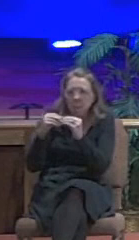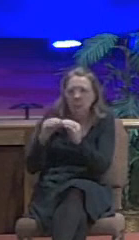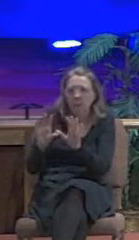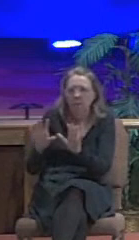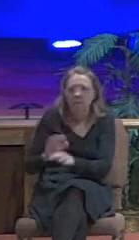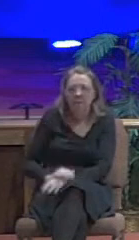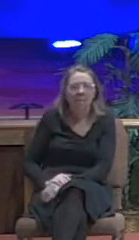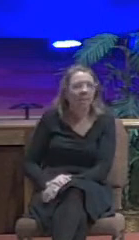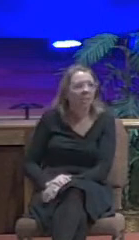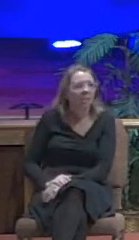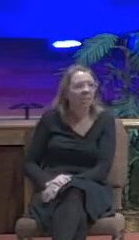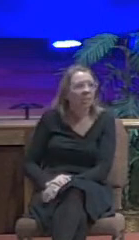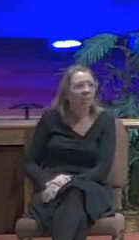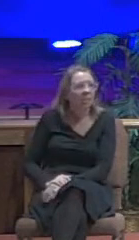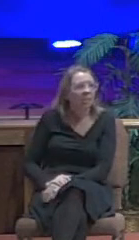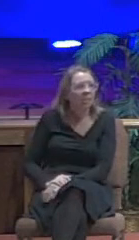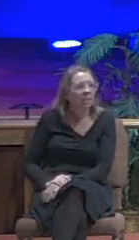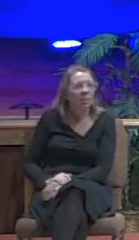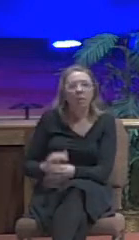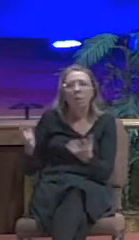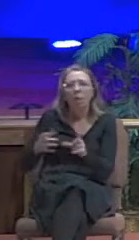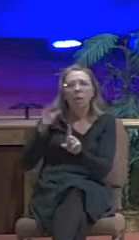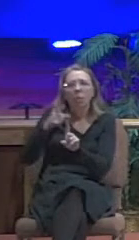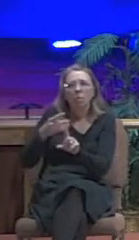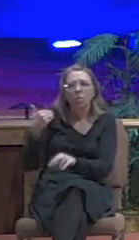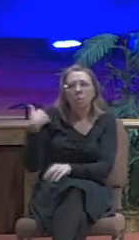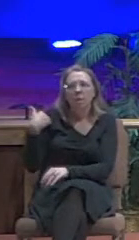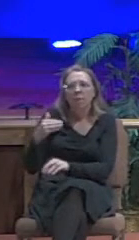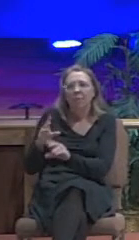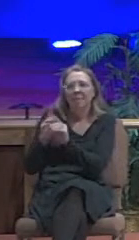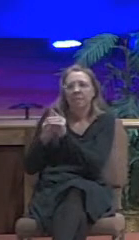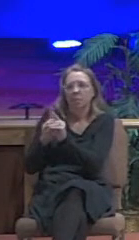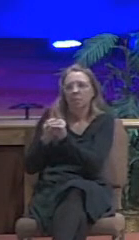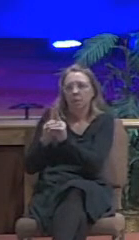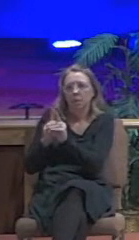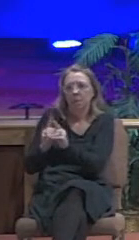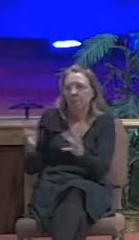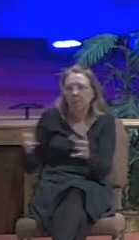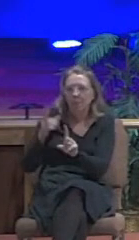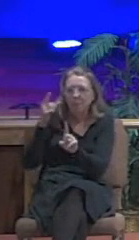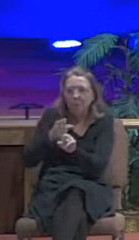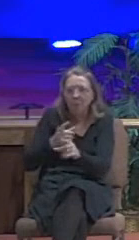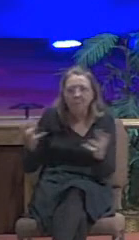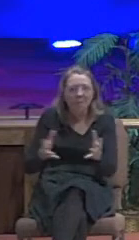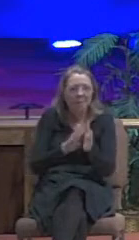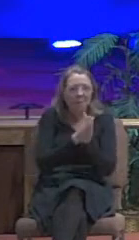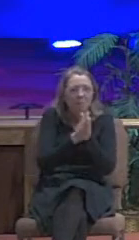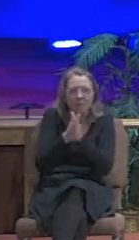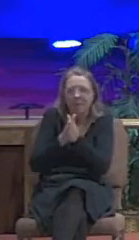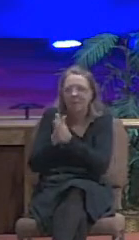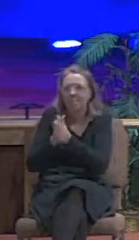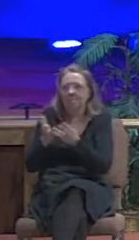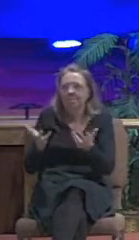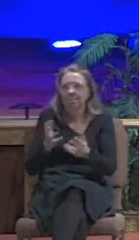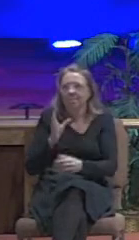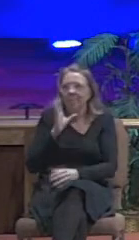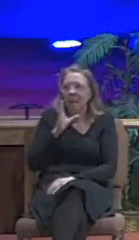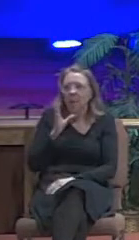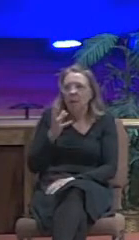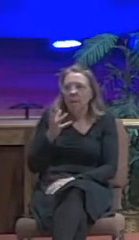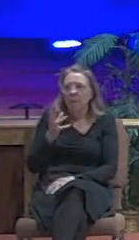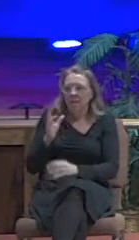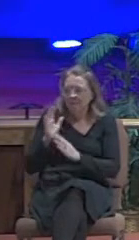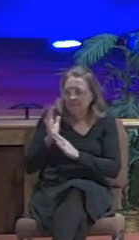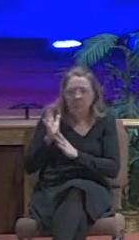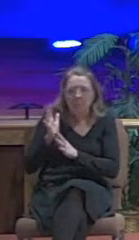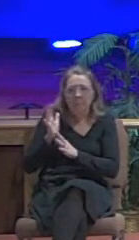through. What goals do we have for discipleship as a church? What's motivating us to say, I'm going to spend 5 more minutes in the grocery